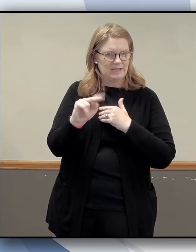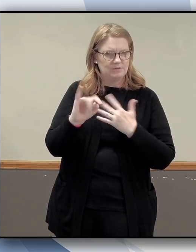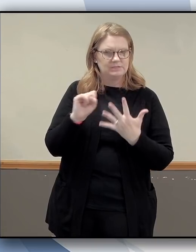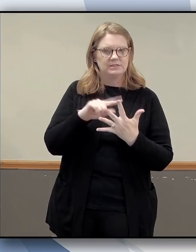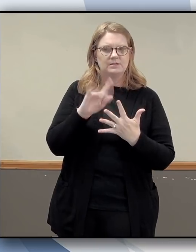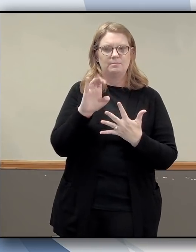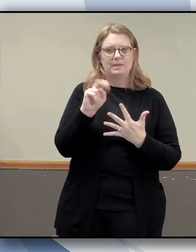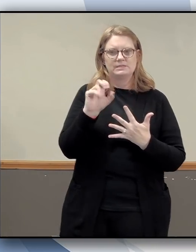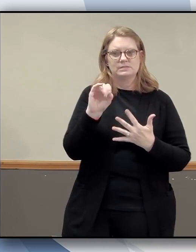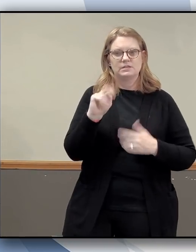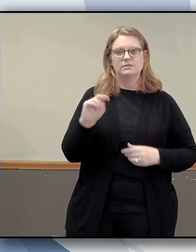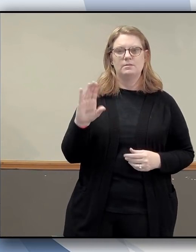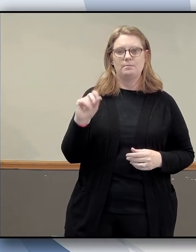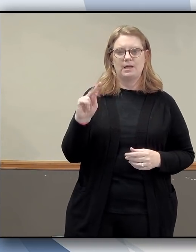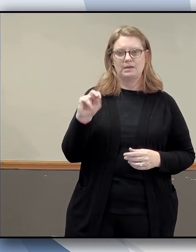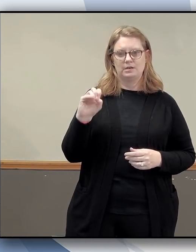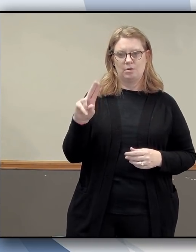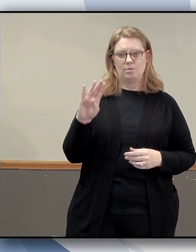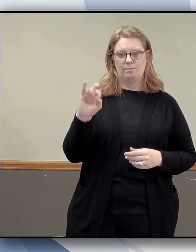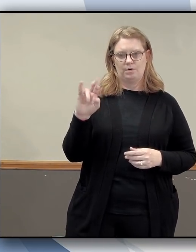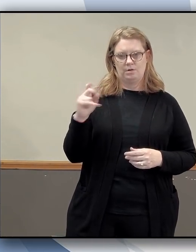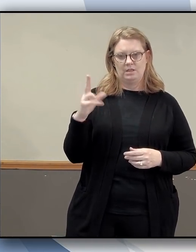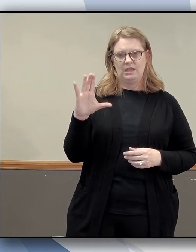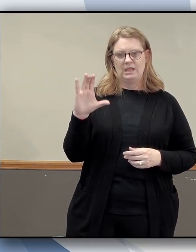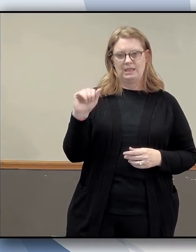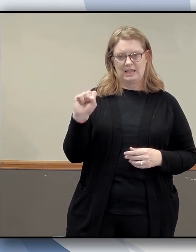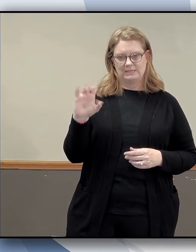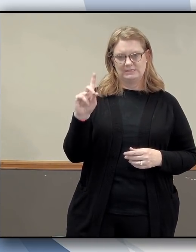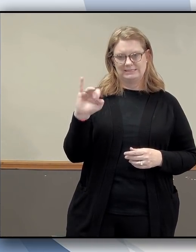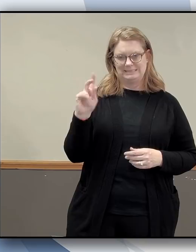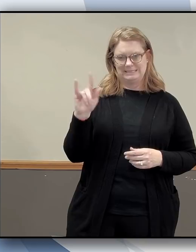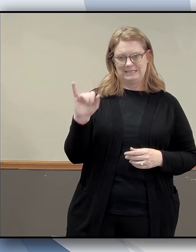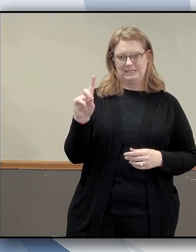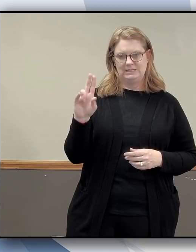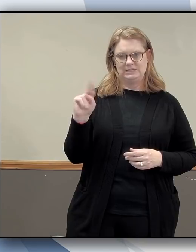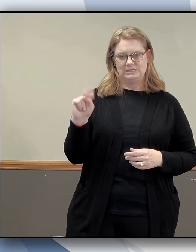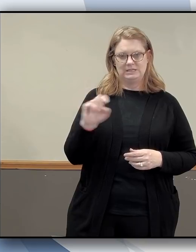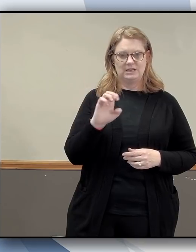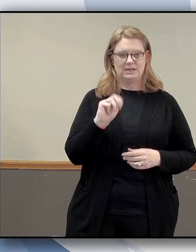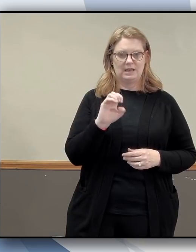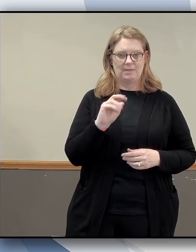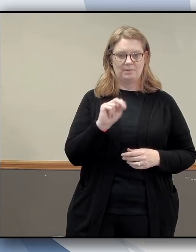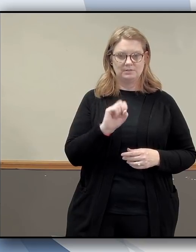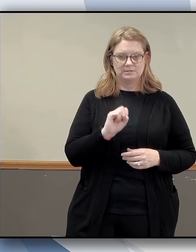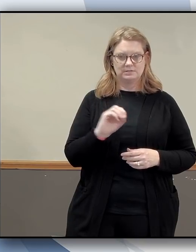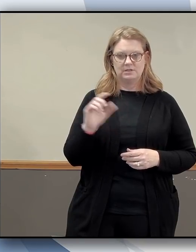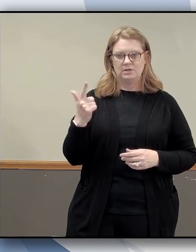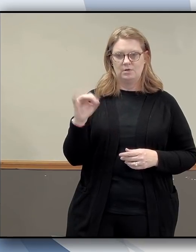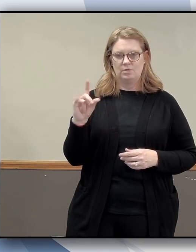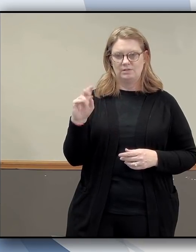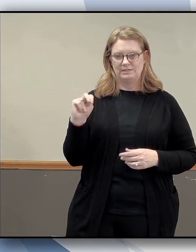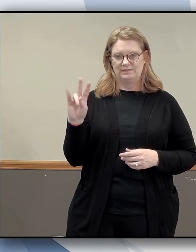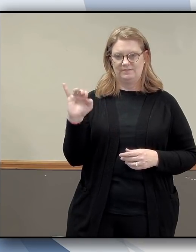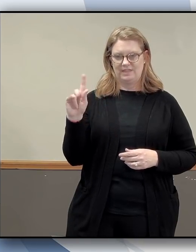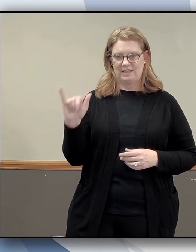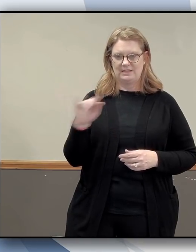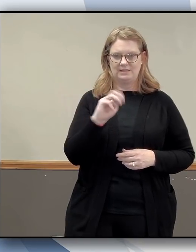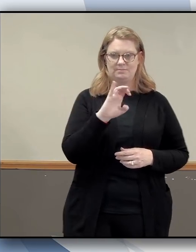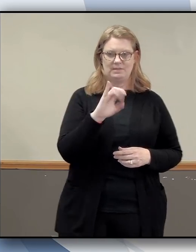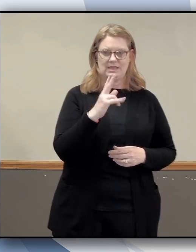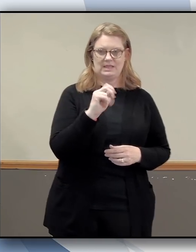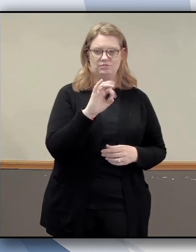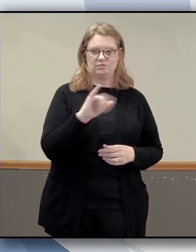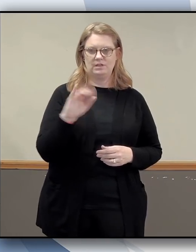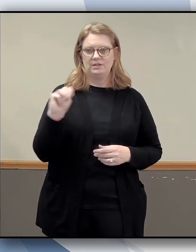Benson, Bottineau, Burley, Cass, Dickey, Dunn, Emmons, Golden Valley, McHenry,